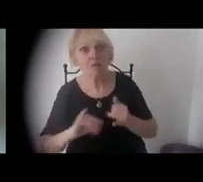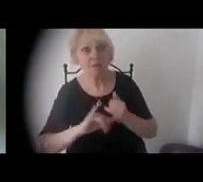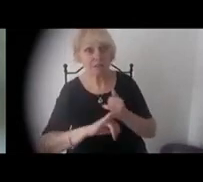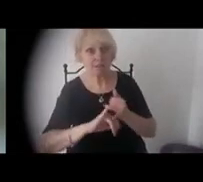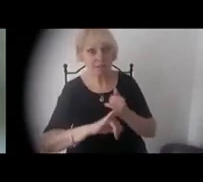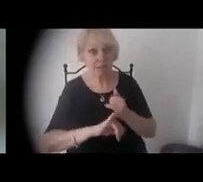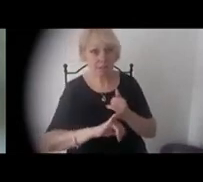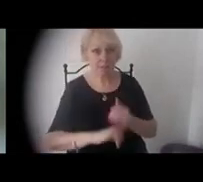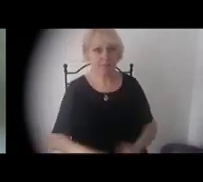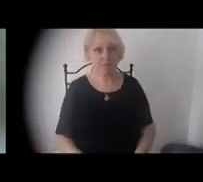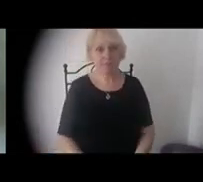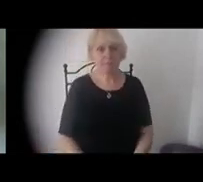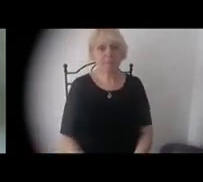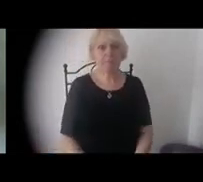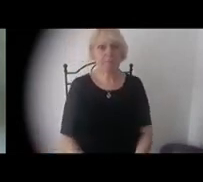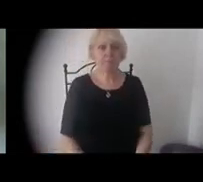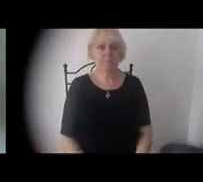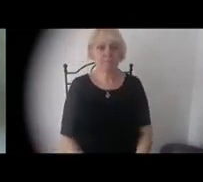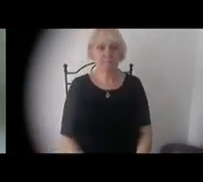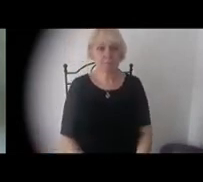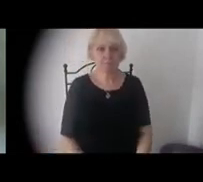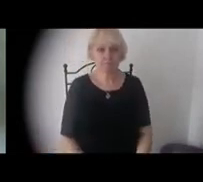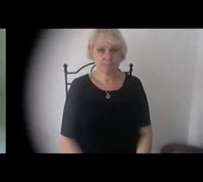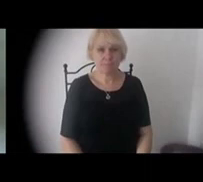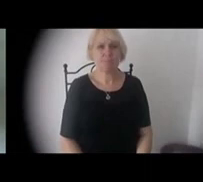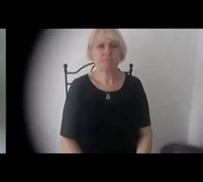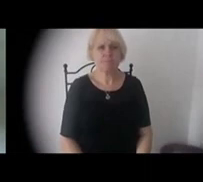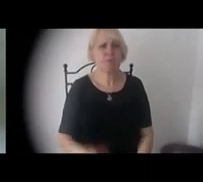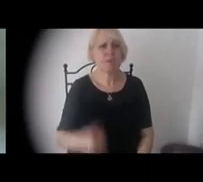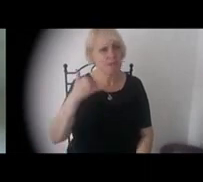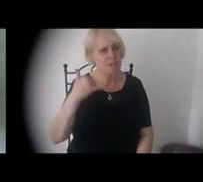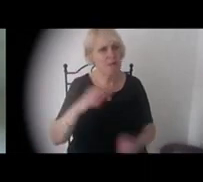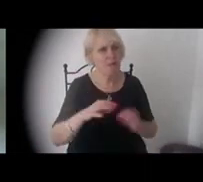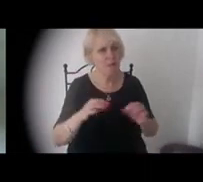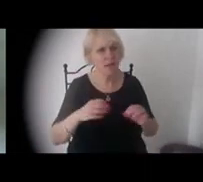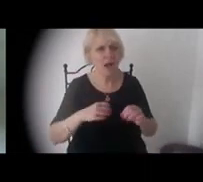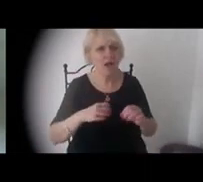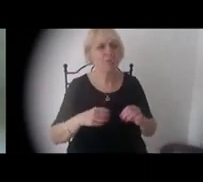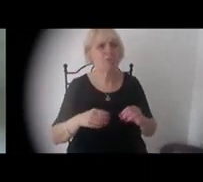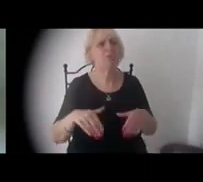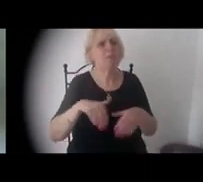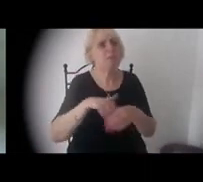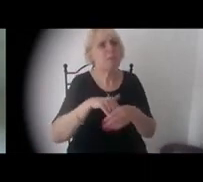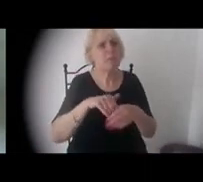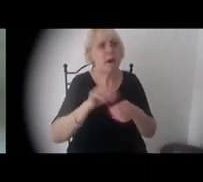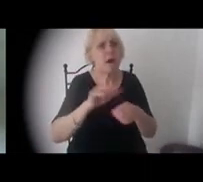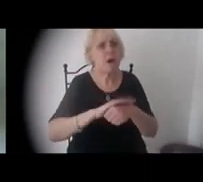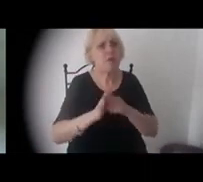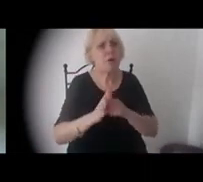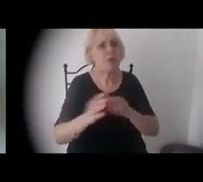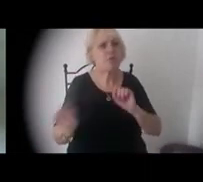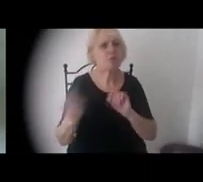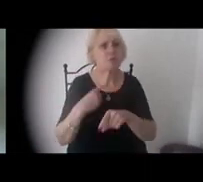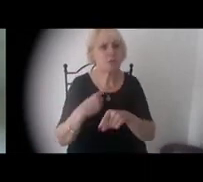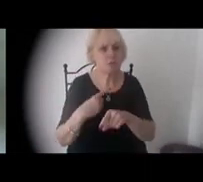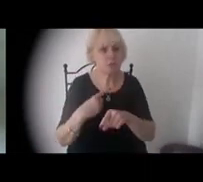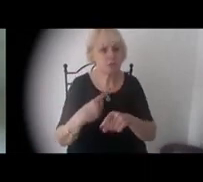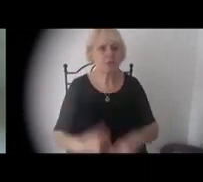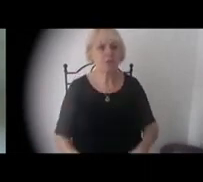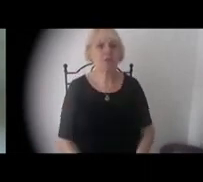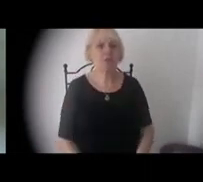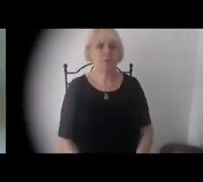line is for parents who are listening. So as part of our COVID response, we took some of our traded service time and we put it into